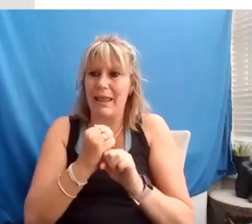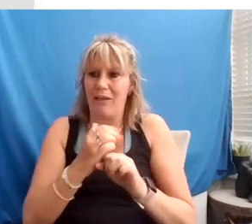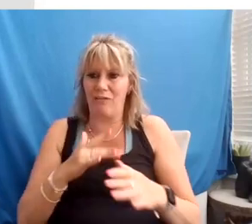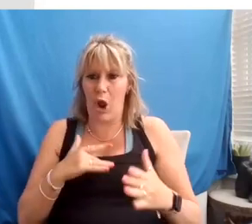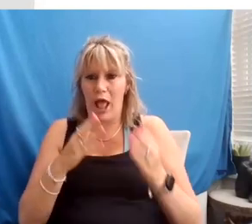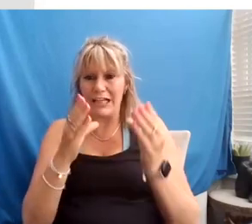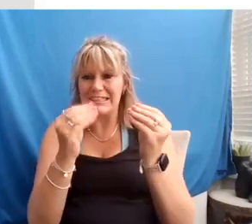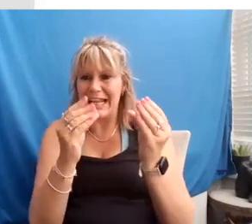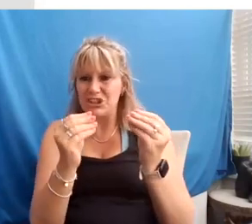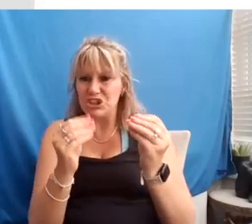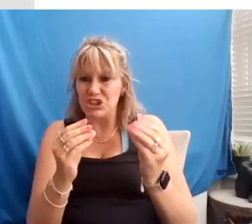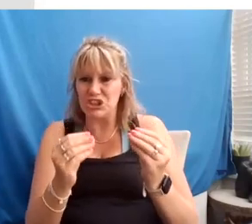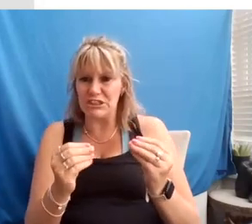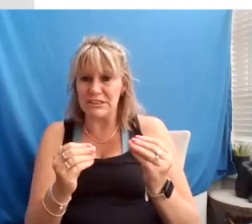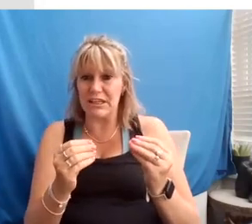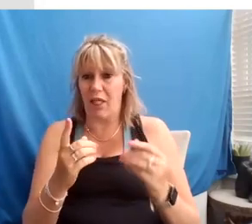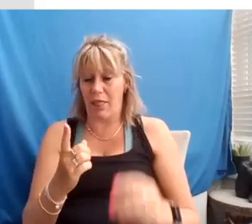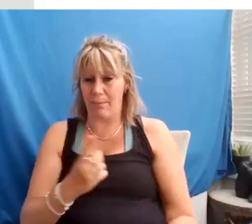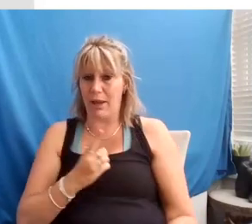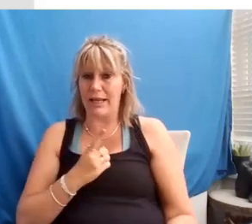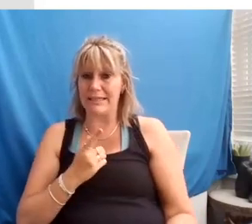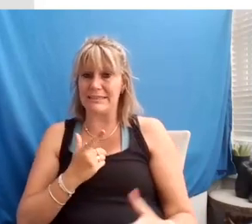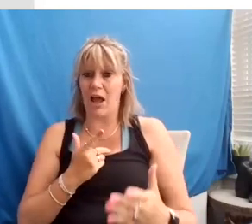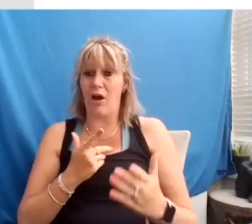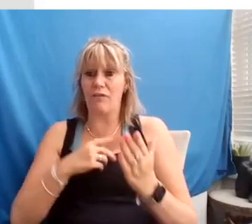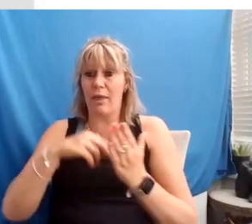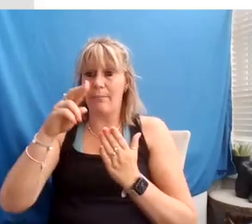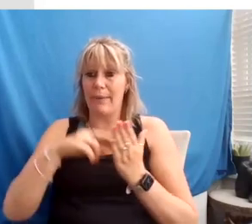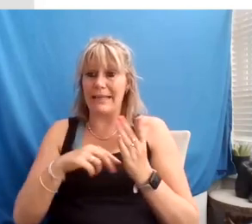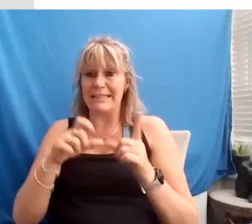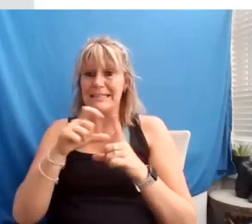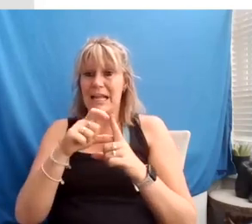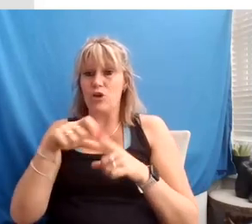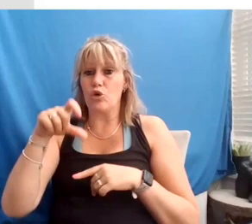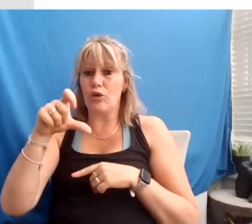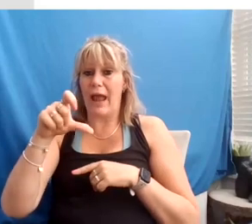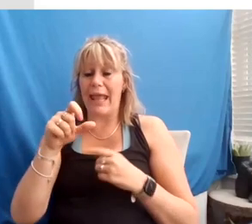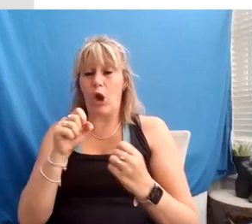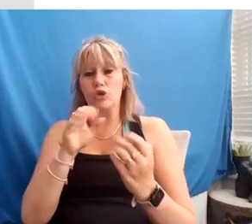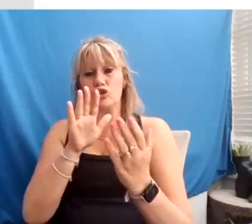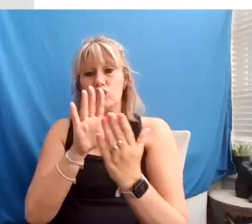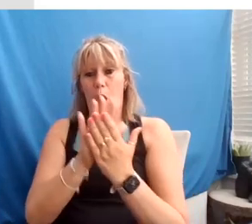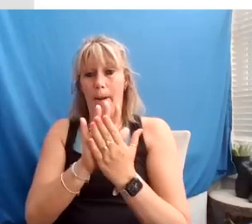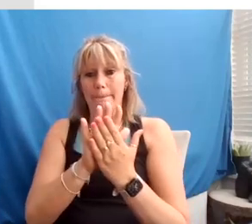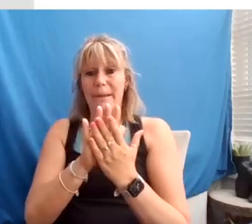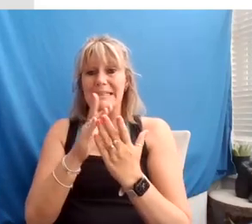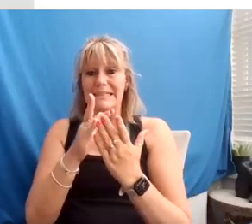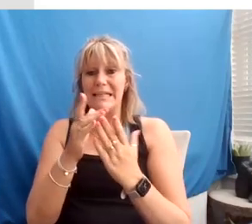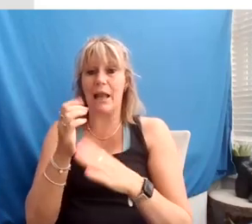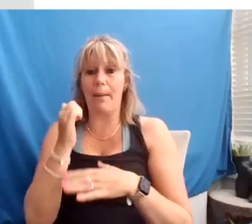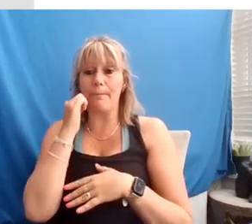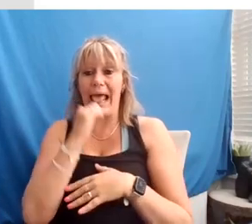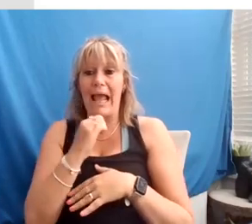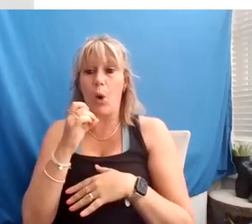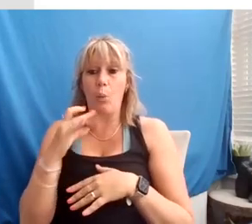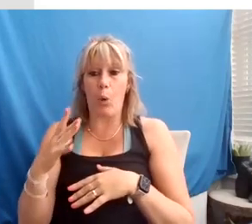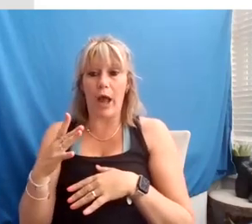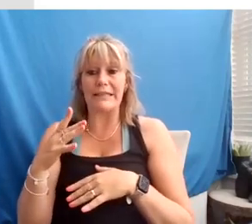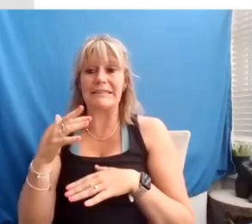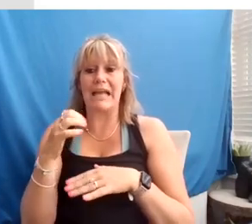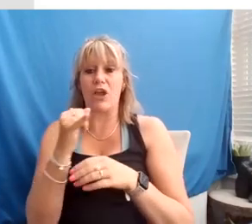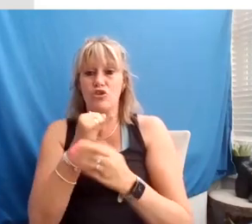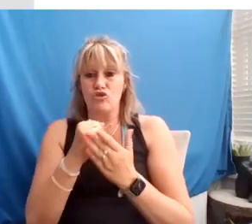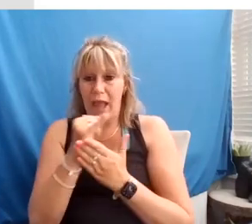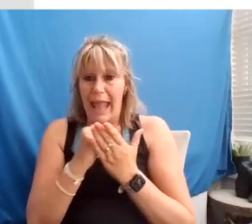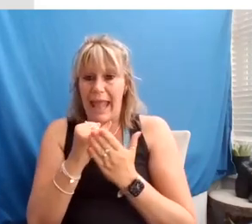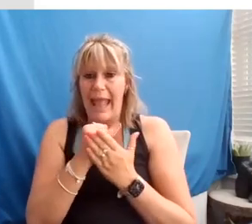then painted Daniel Craig, the actor, on top of that. And I did it all in black, white and grey. And it's in acrylic paint.